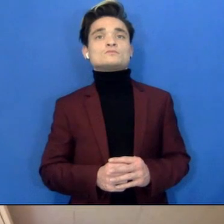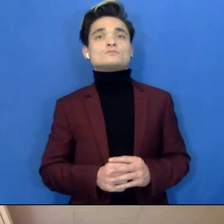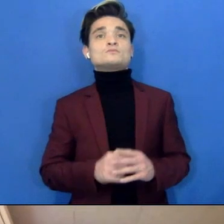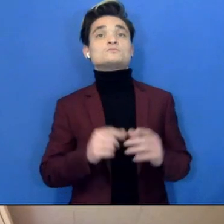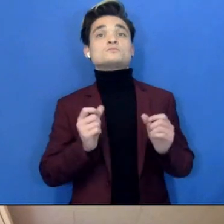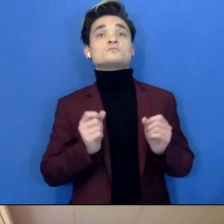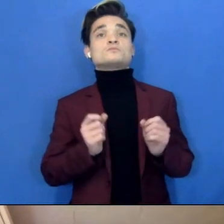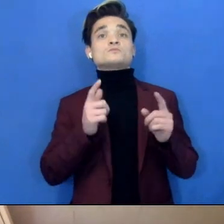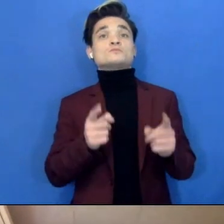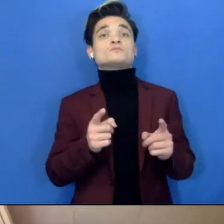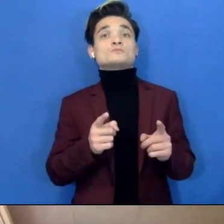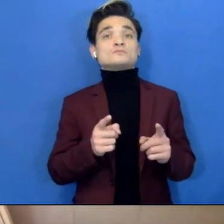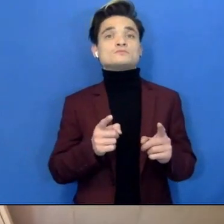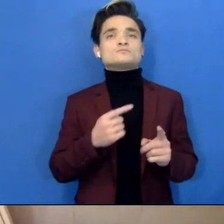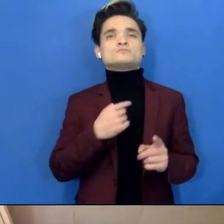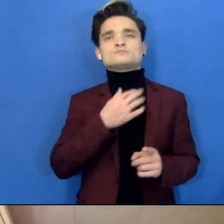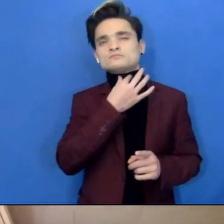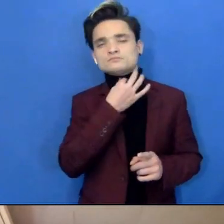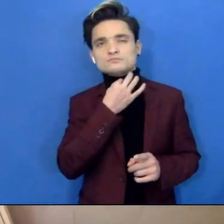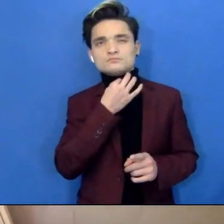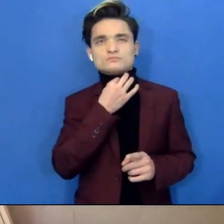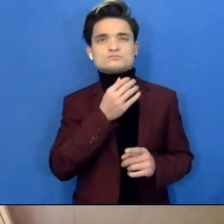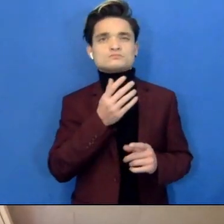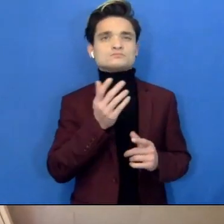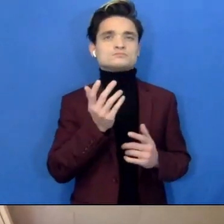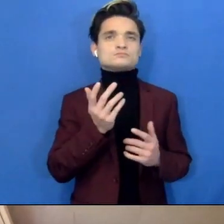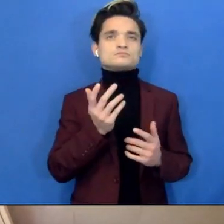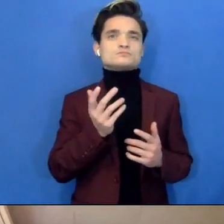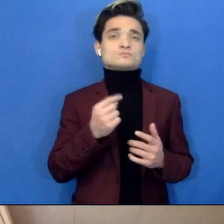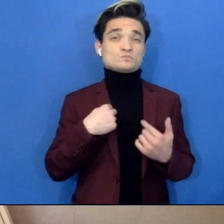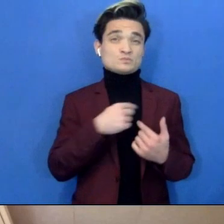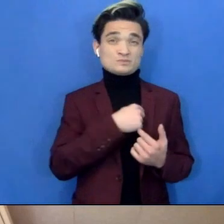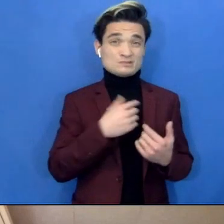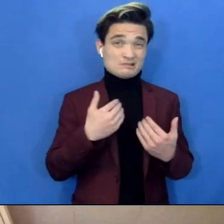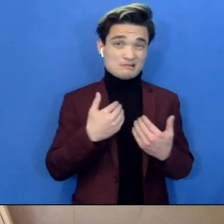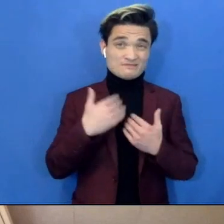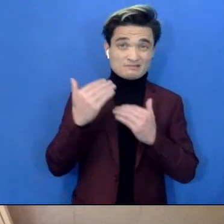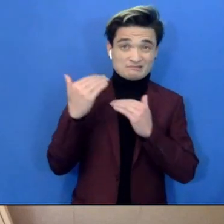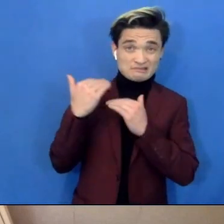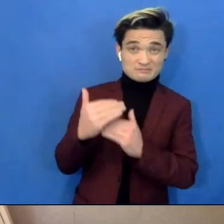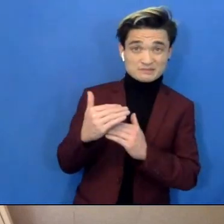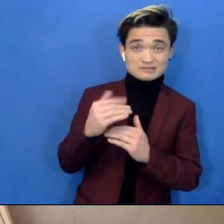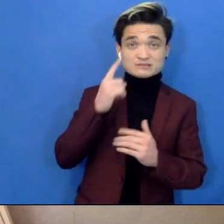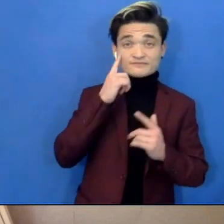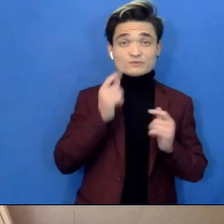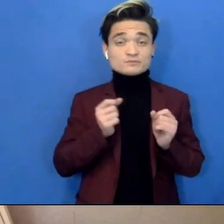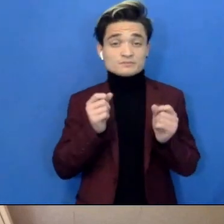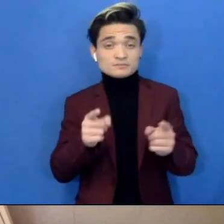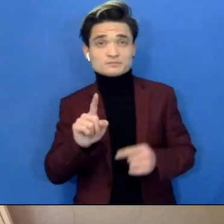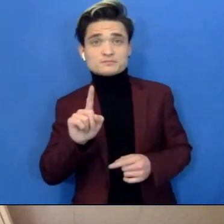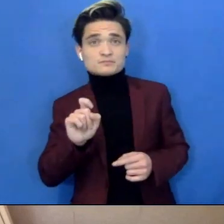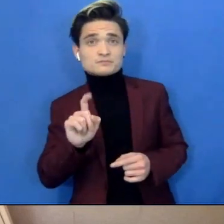extent should we be spontaneous? Do we even have to look for that? Is that a topic, Daniela?